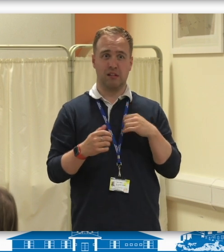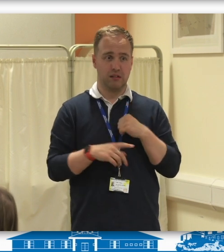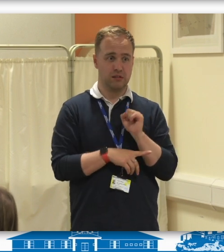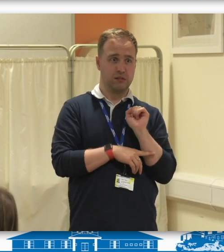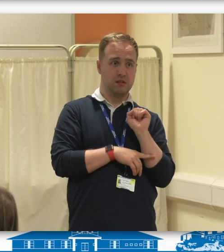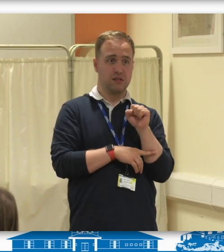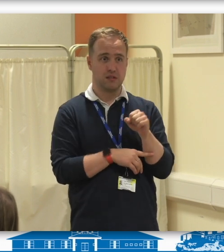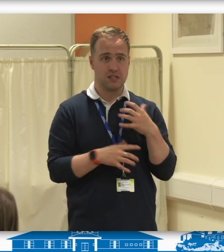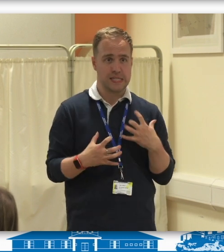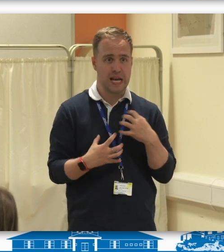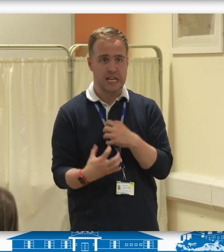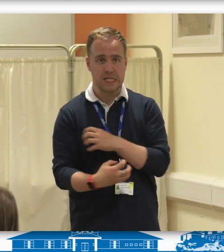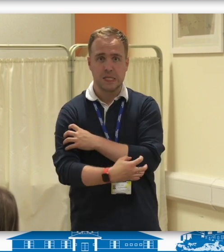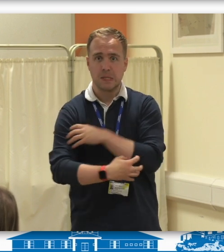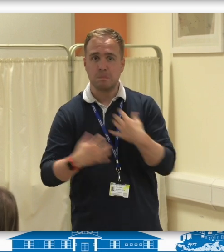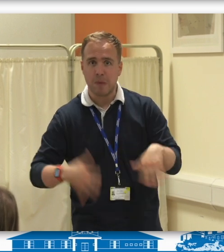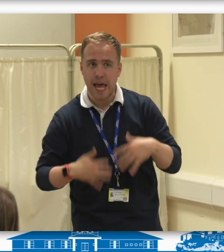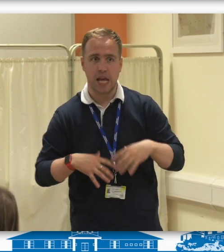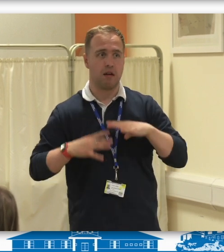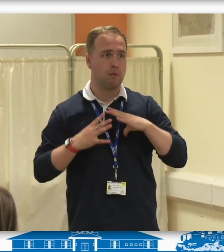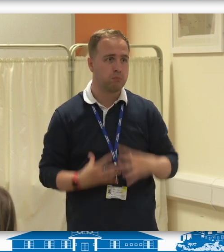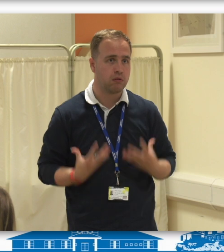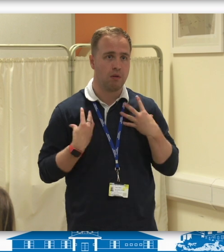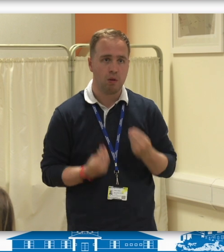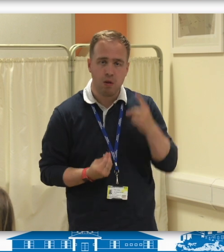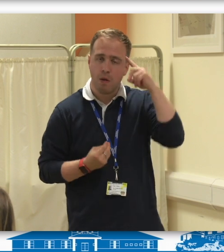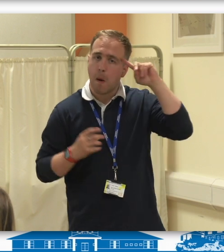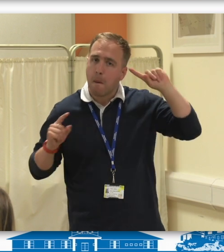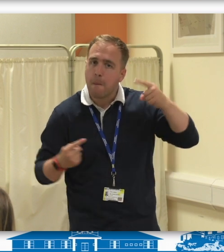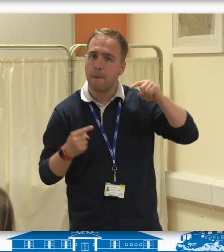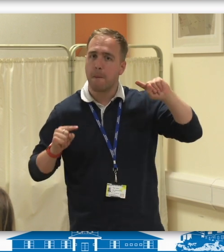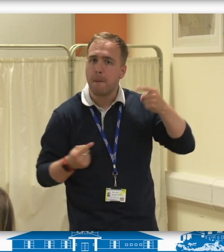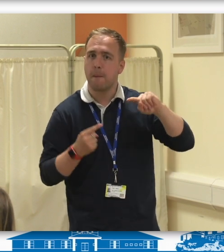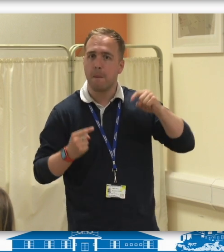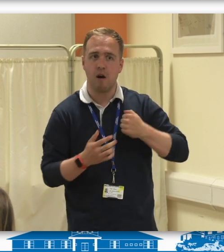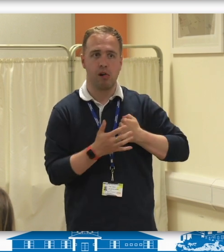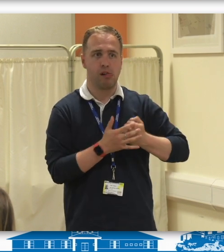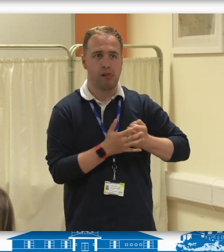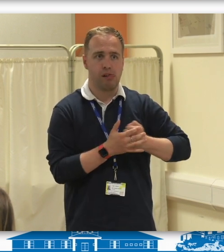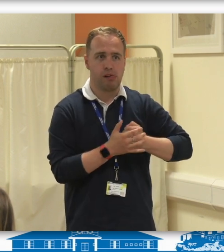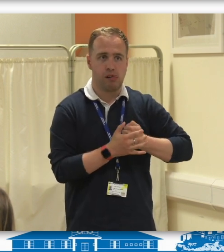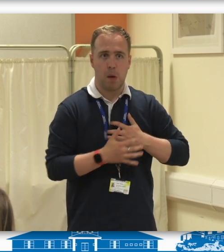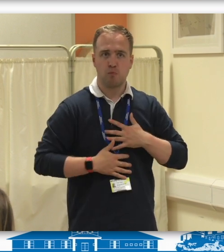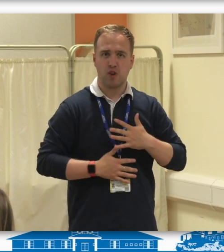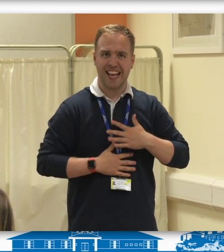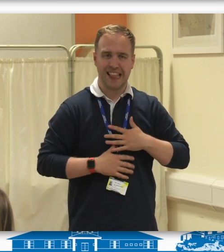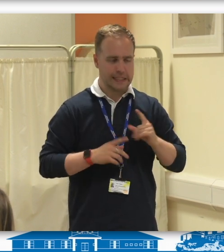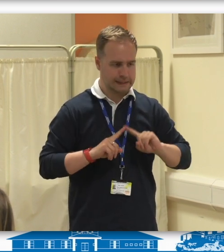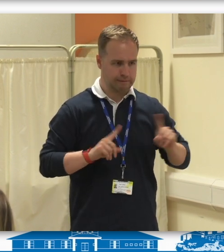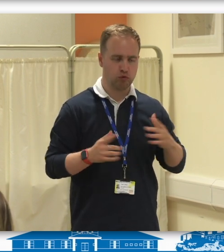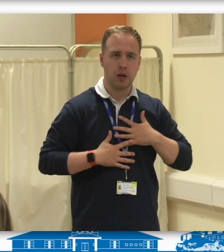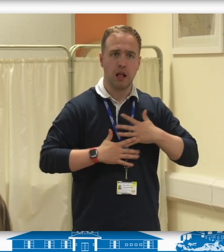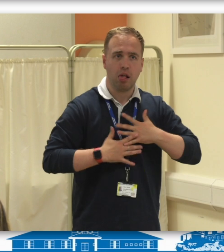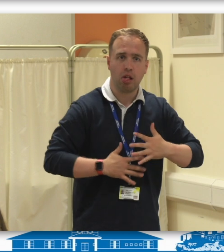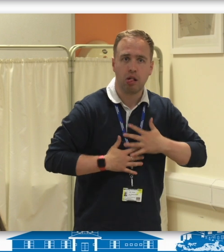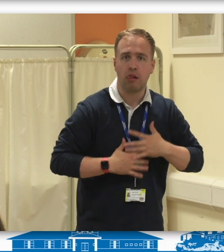postural hypertension, muscle pain, fatigue, headaches, palpitations, altered breathing patterns,